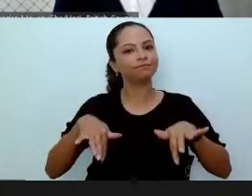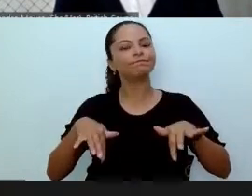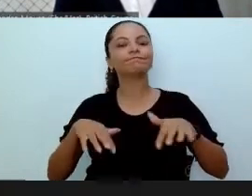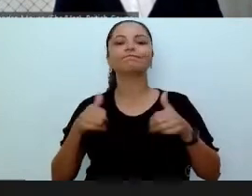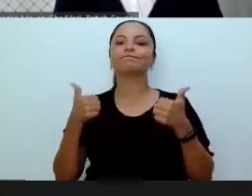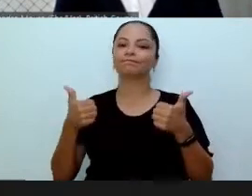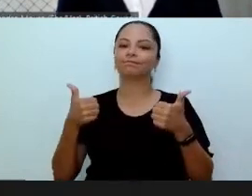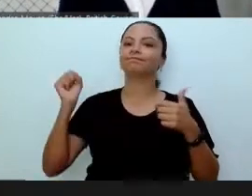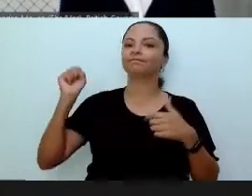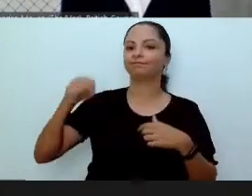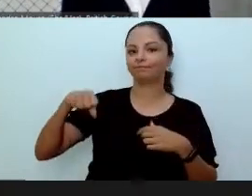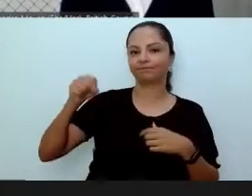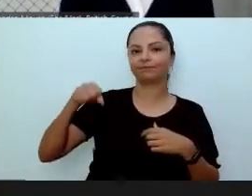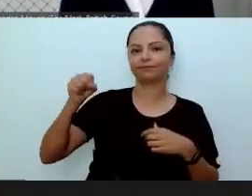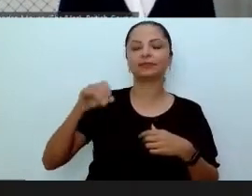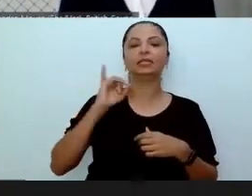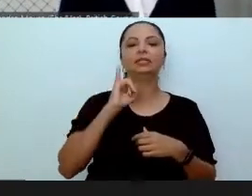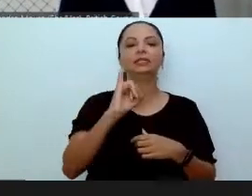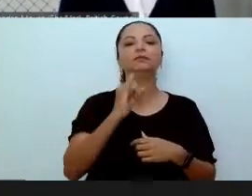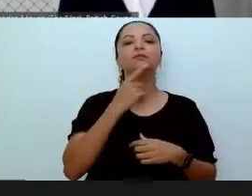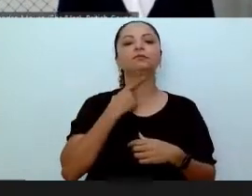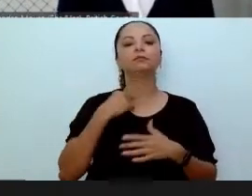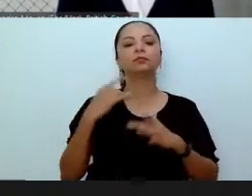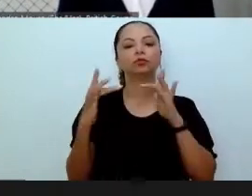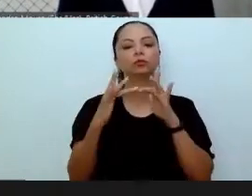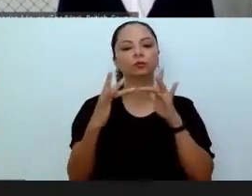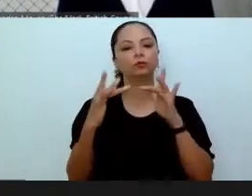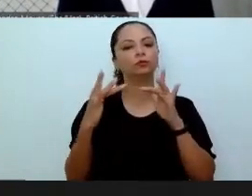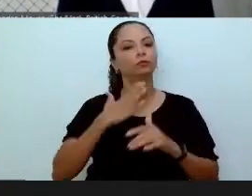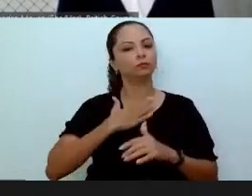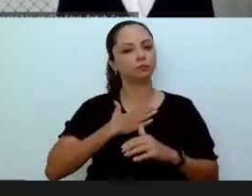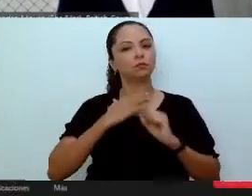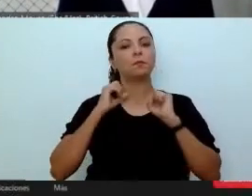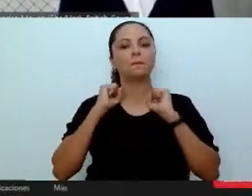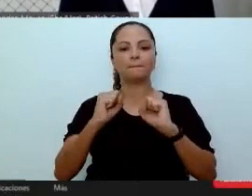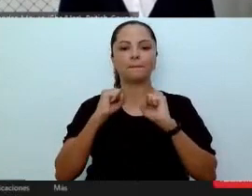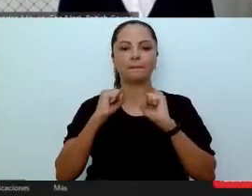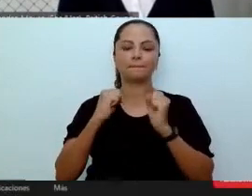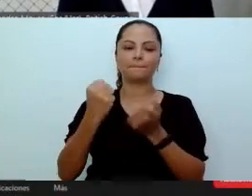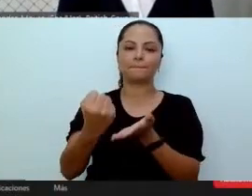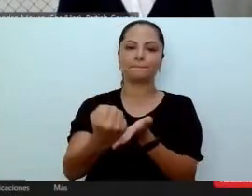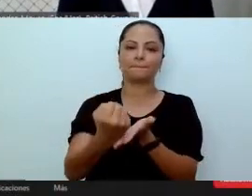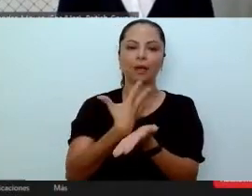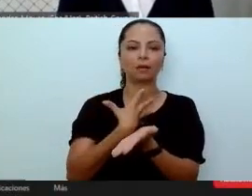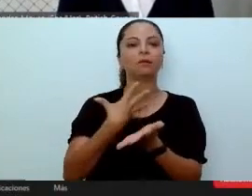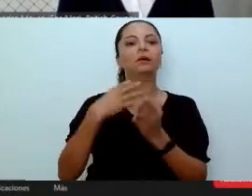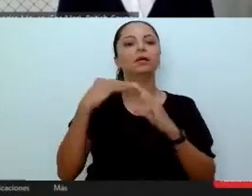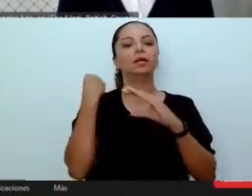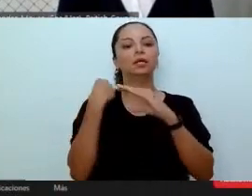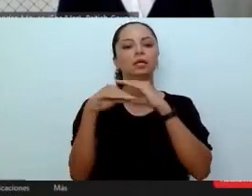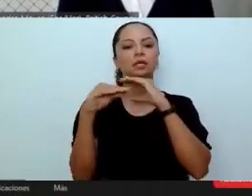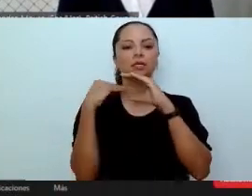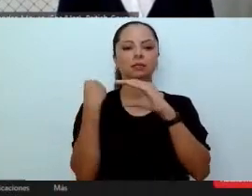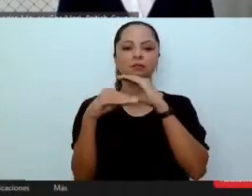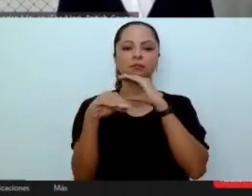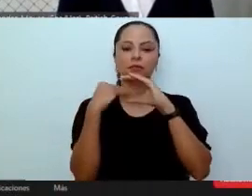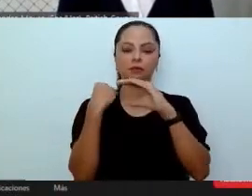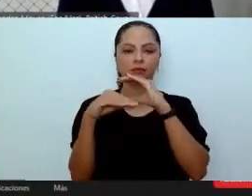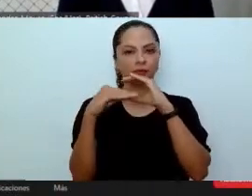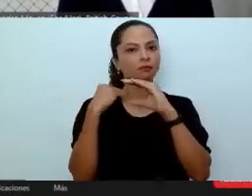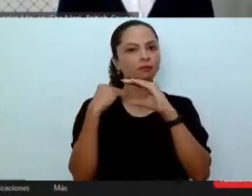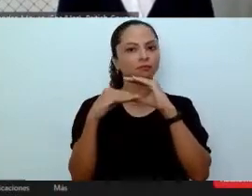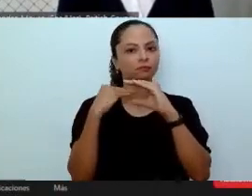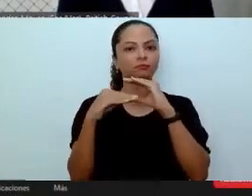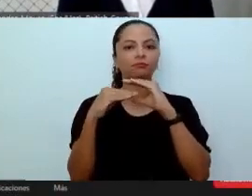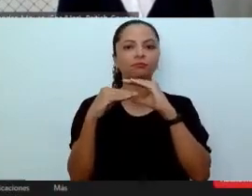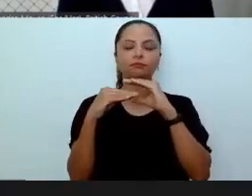contact me, then please reach out. My email is on the address there. And if you would like to know more about what Alessandra was